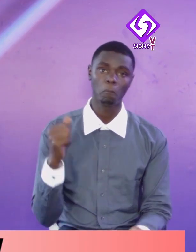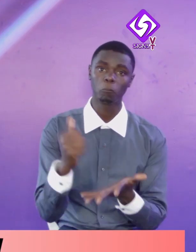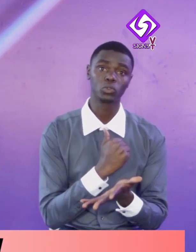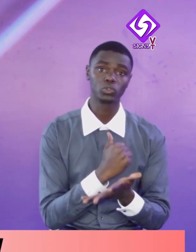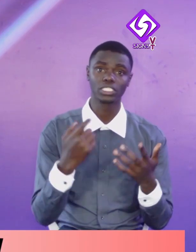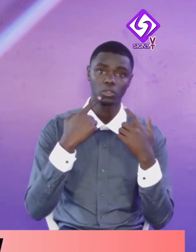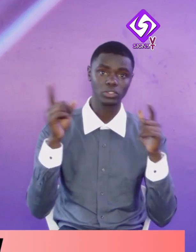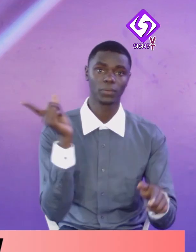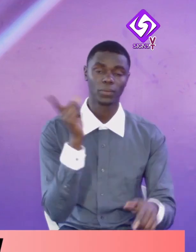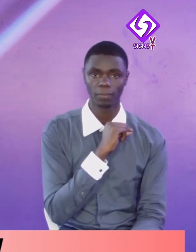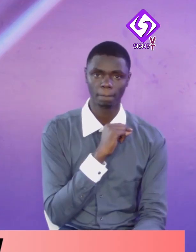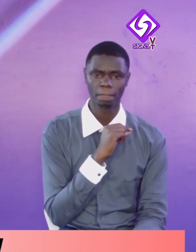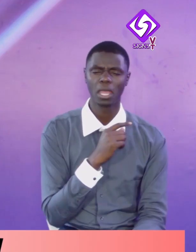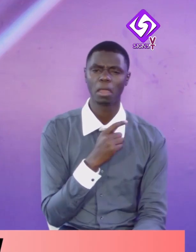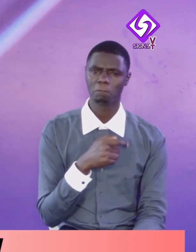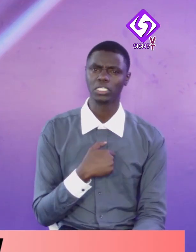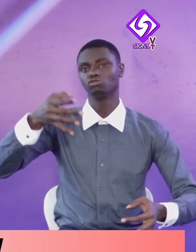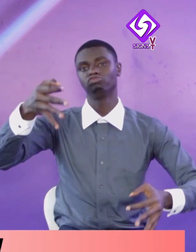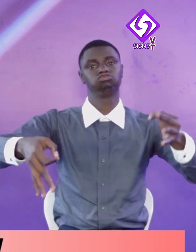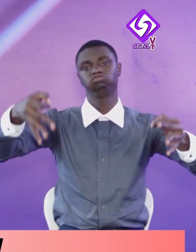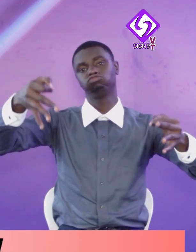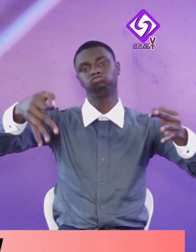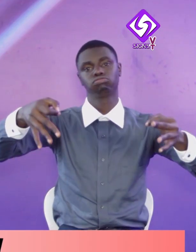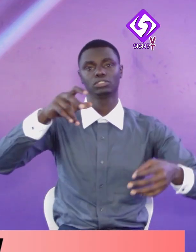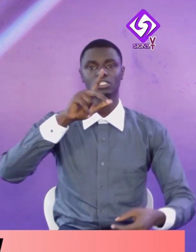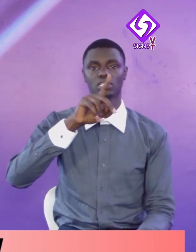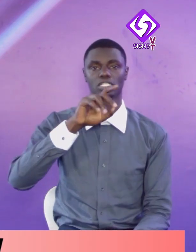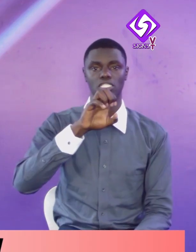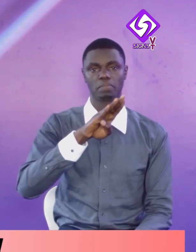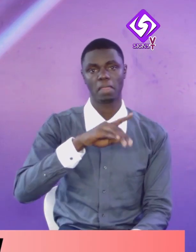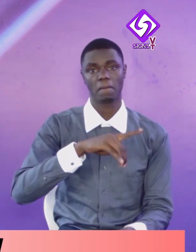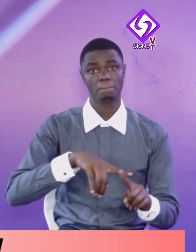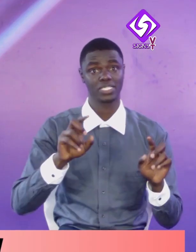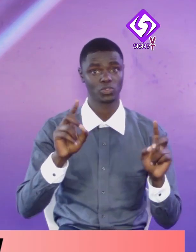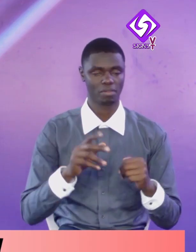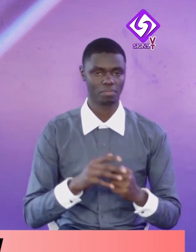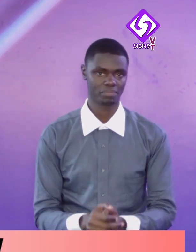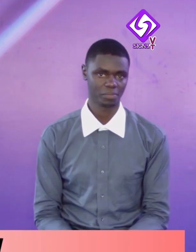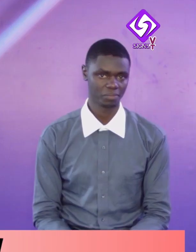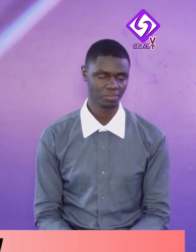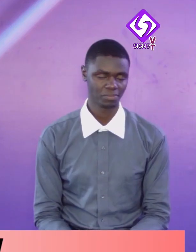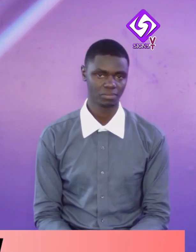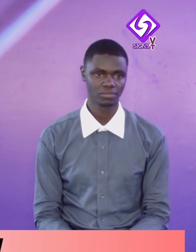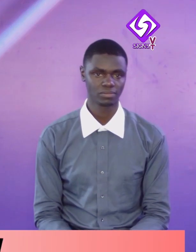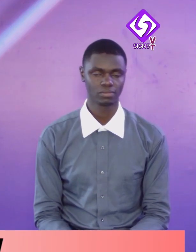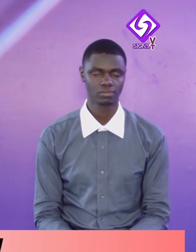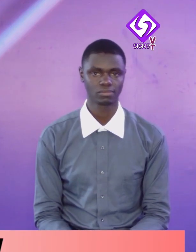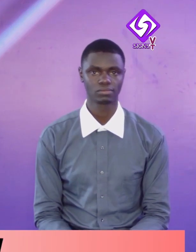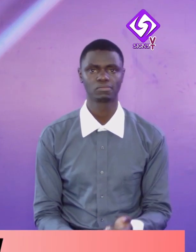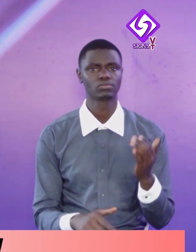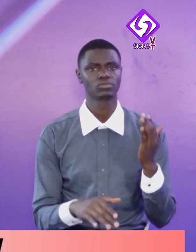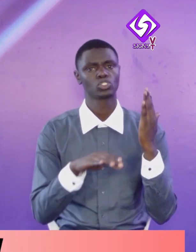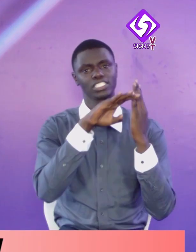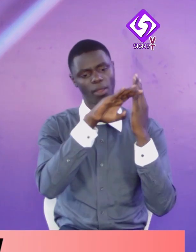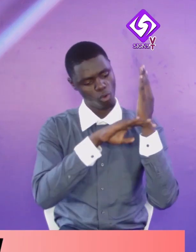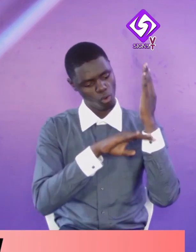Posta Rangers. I was keenly listening to you. It's okay. Now, how does the table look